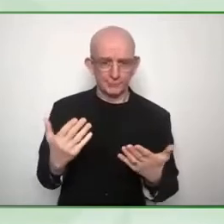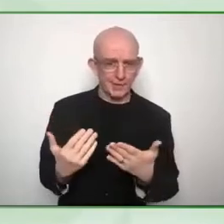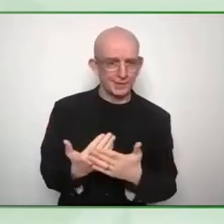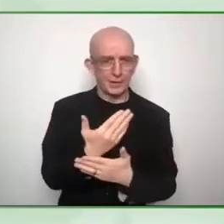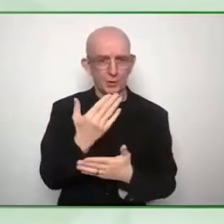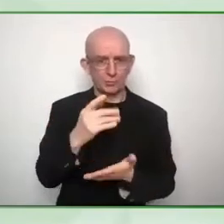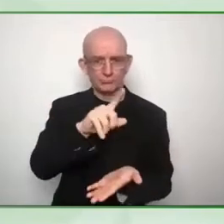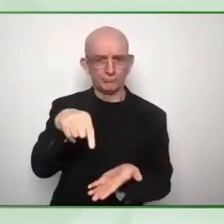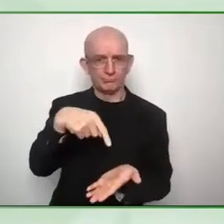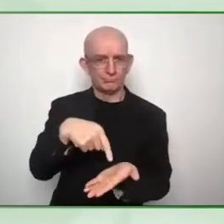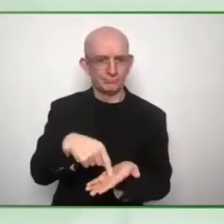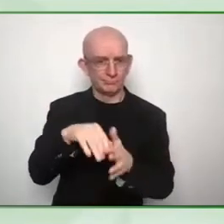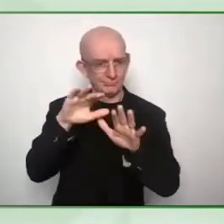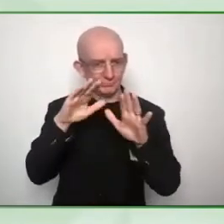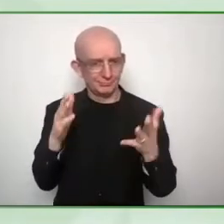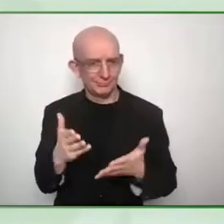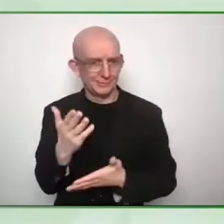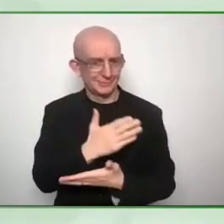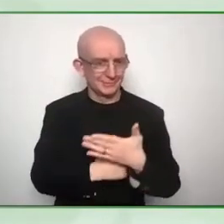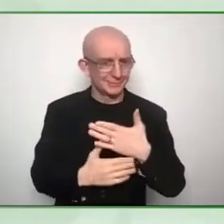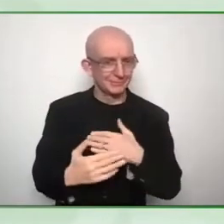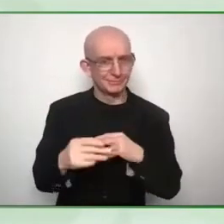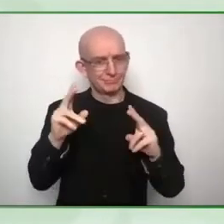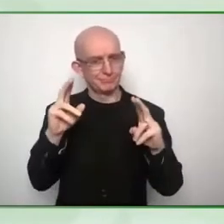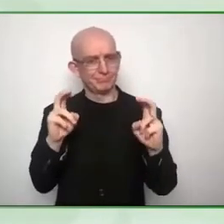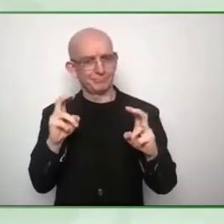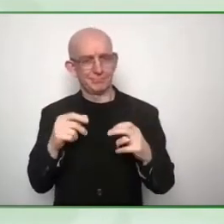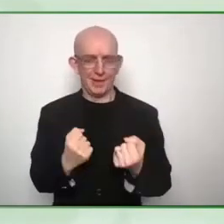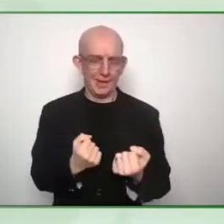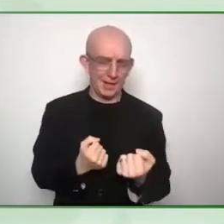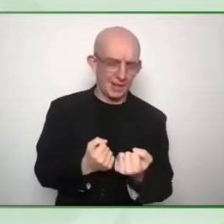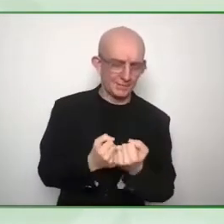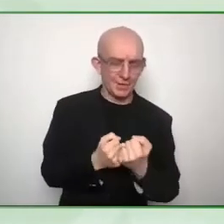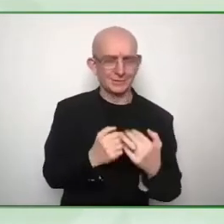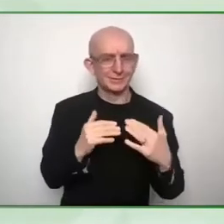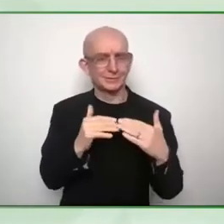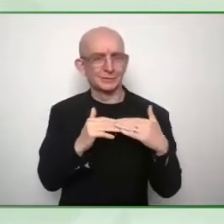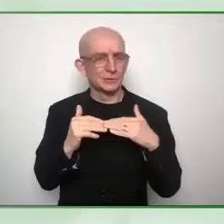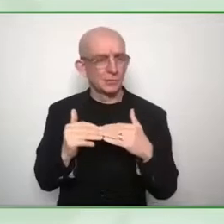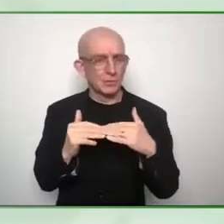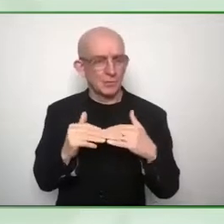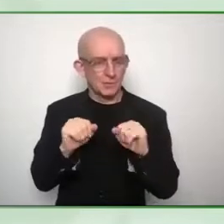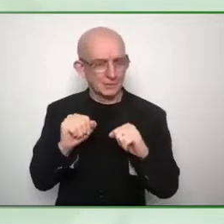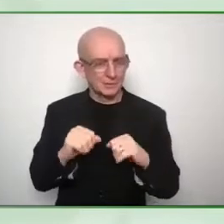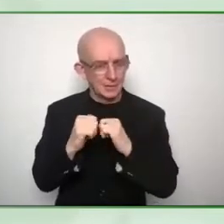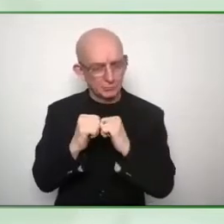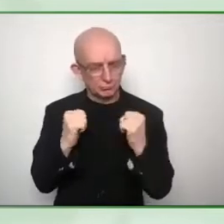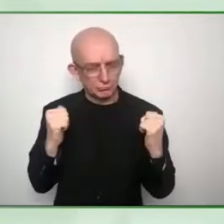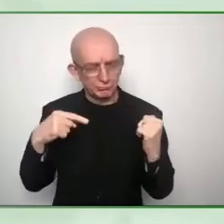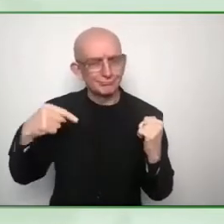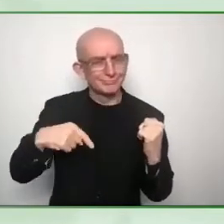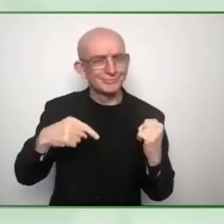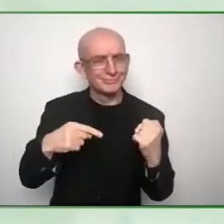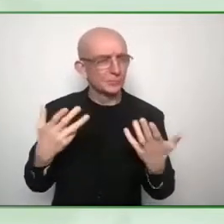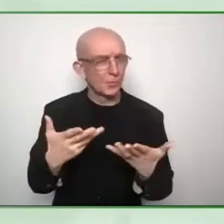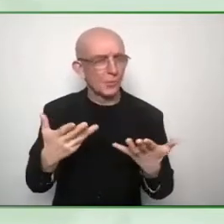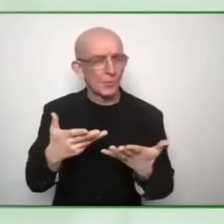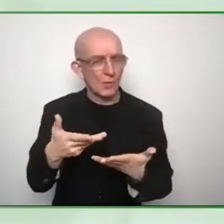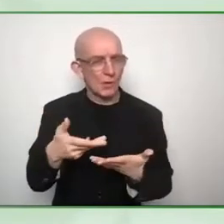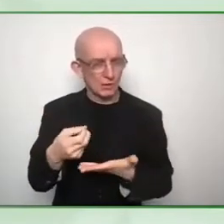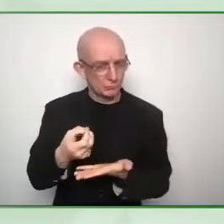Okay. So our Center for International Disability Advocacy and Diplomacy, which we call CDAD, is